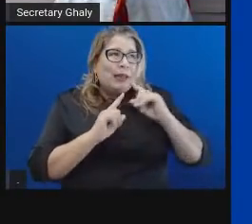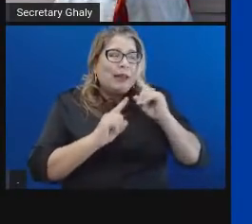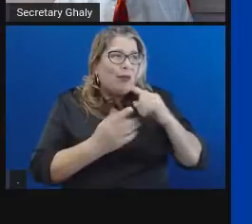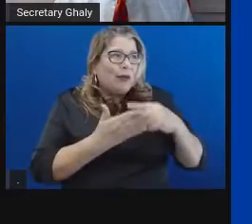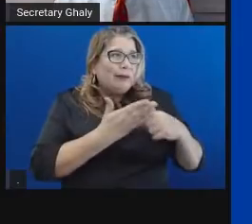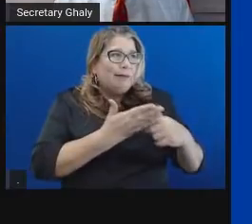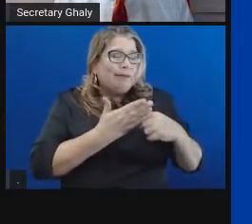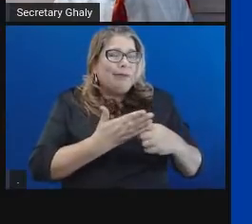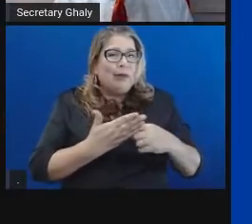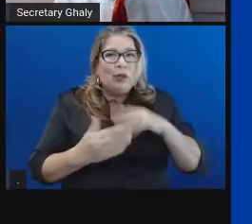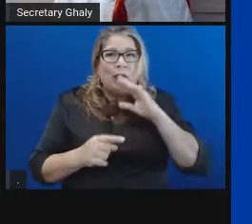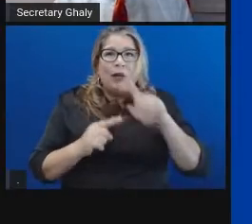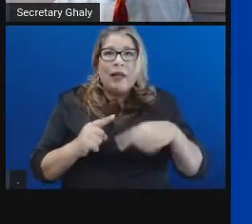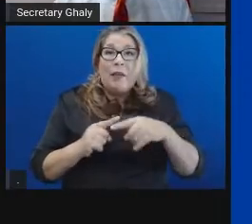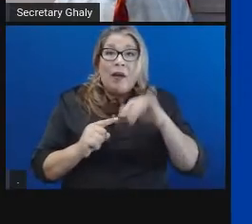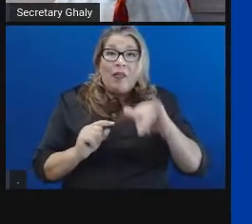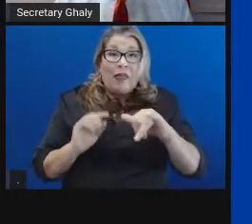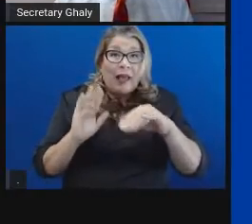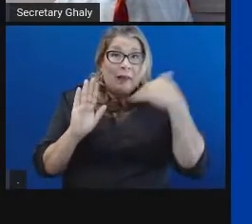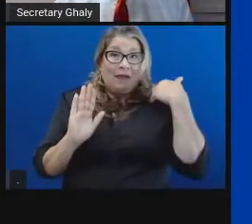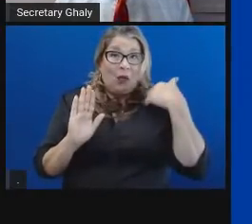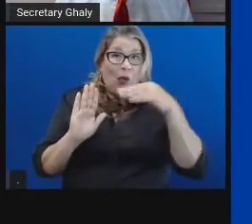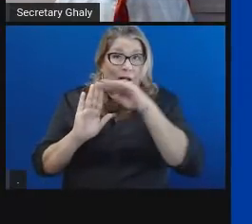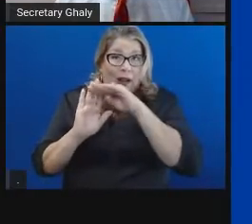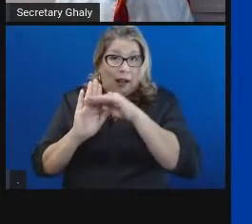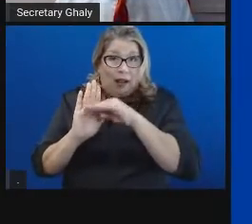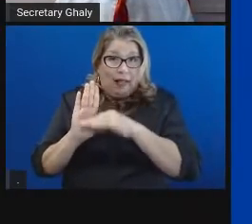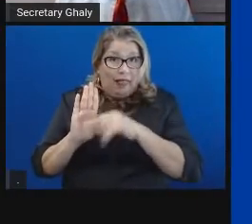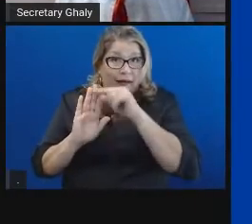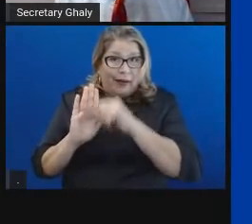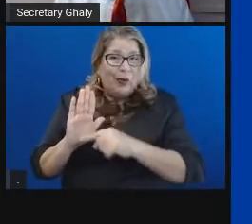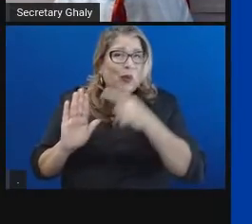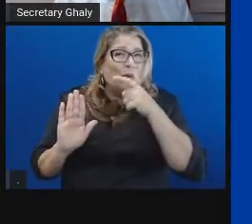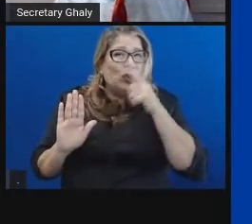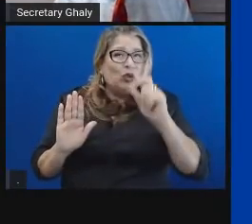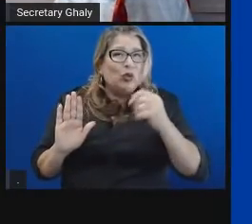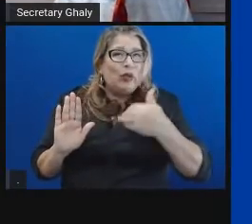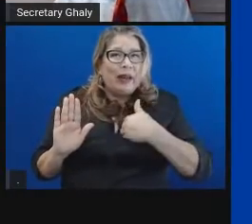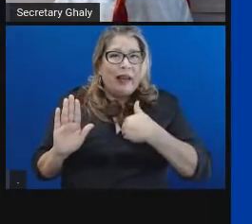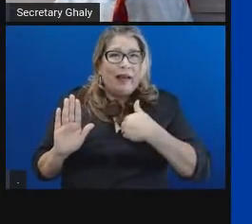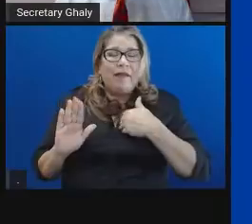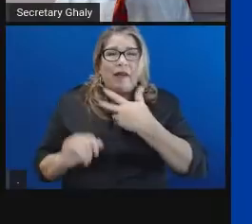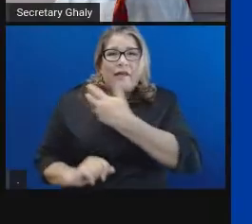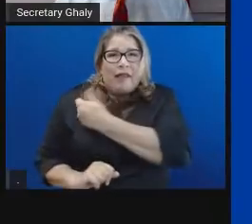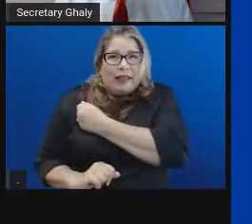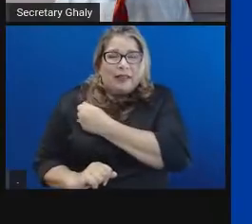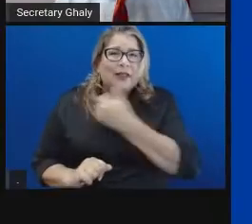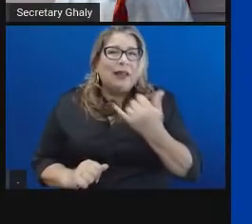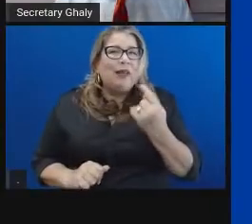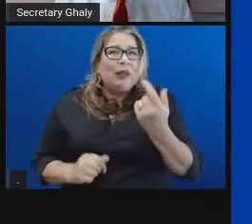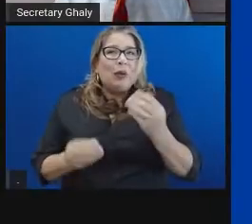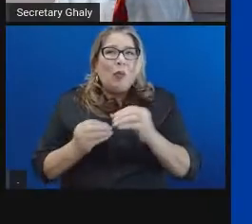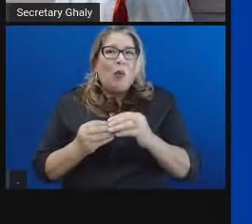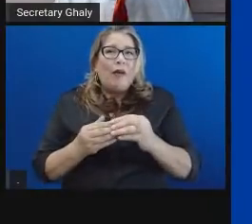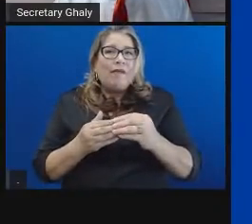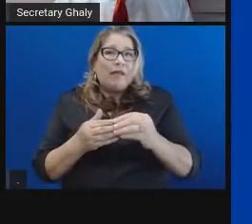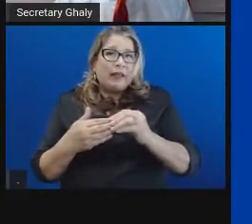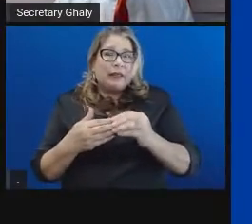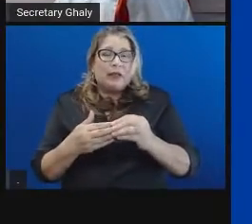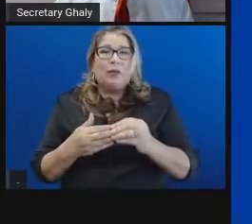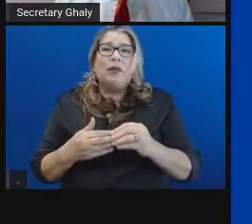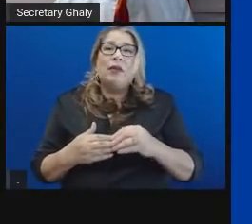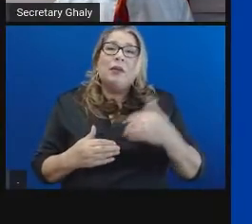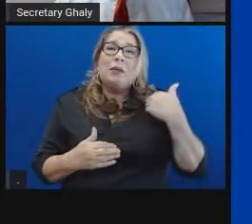be vaccinated, looking at some more details around age and other risk factors that might create